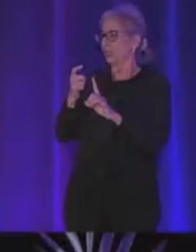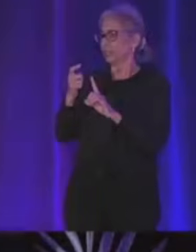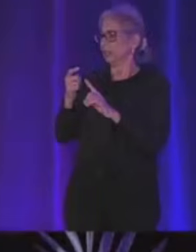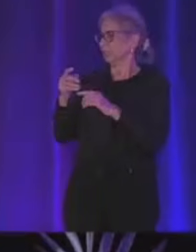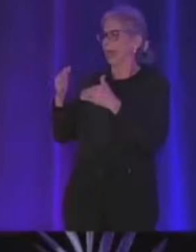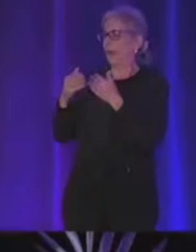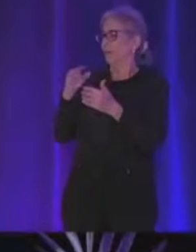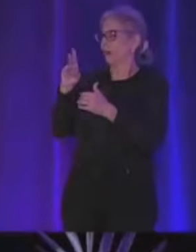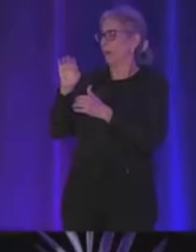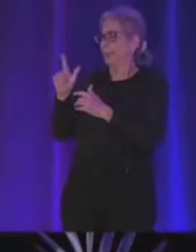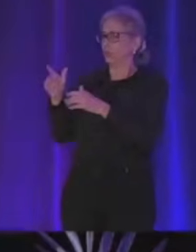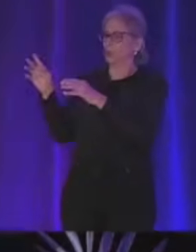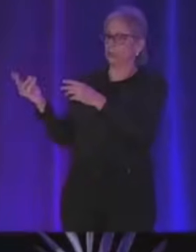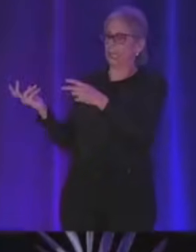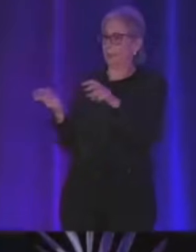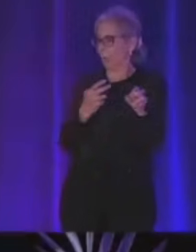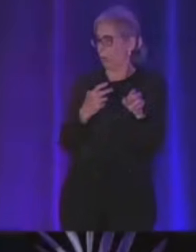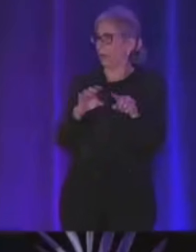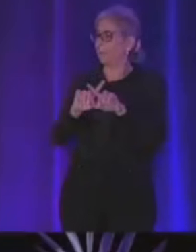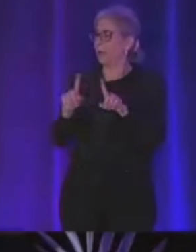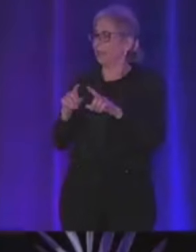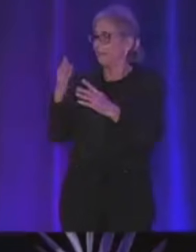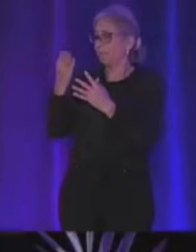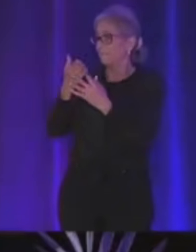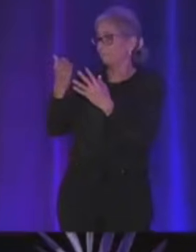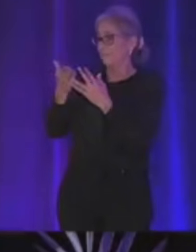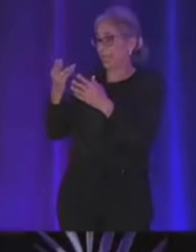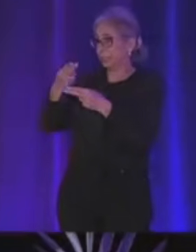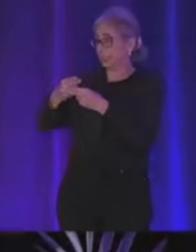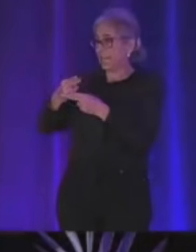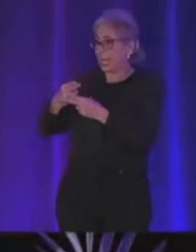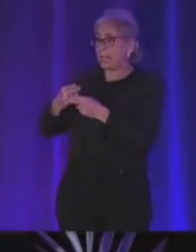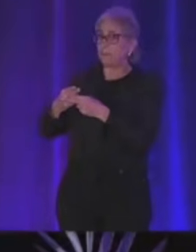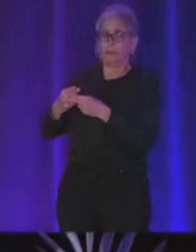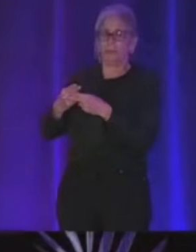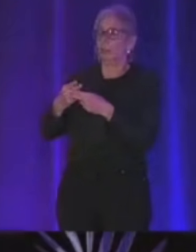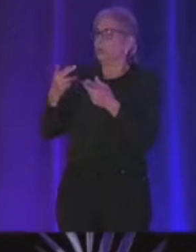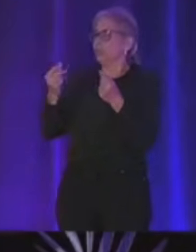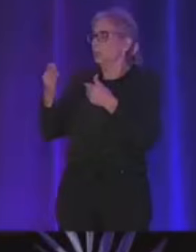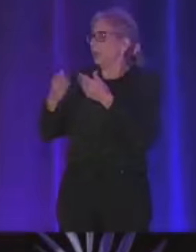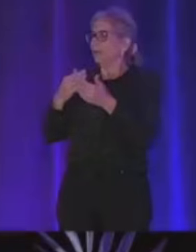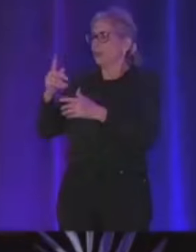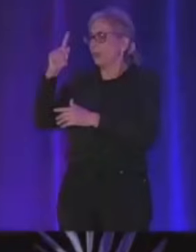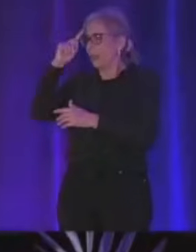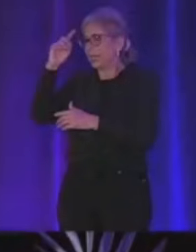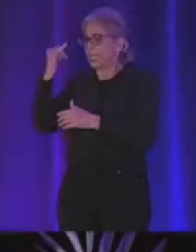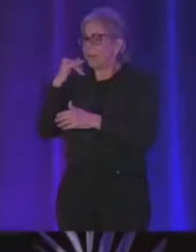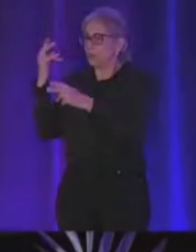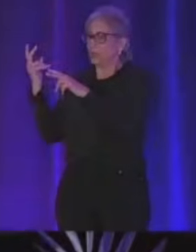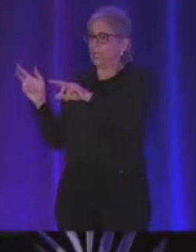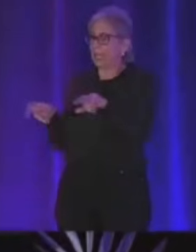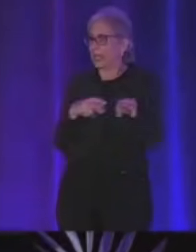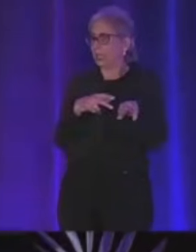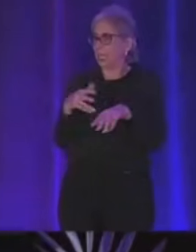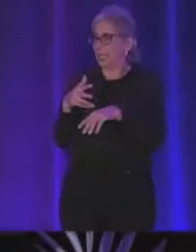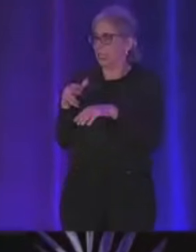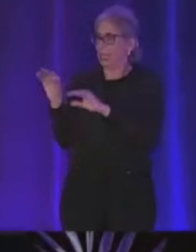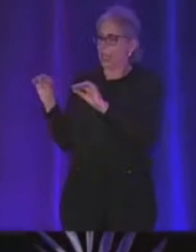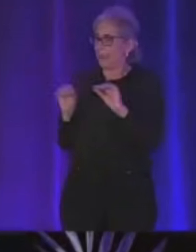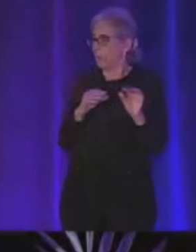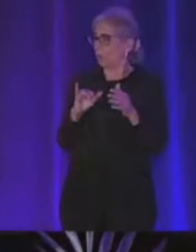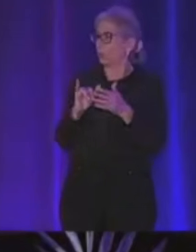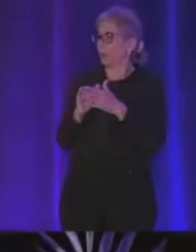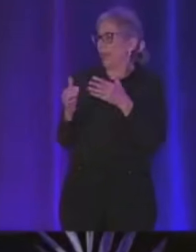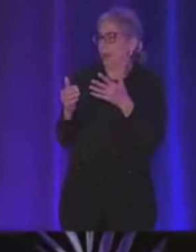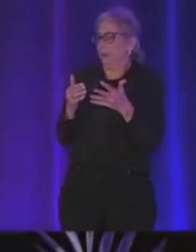import. Force consistent casing in file names is a mouthful, but it does what you would think. If you have an import with the wrong casing, upper versus